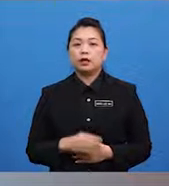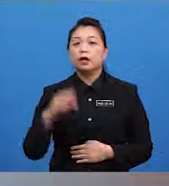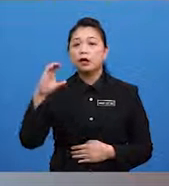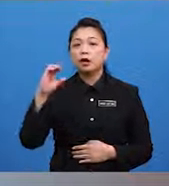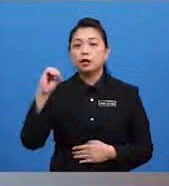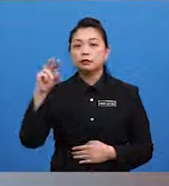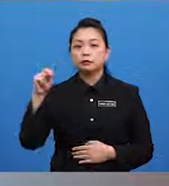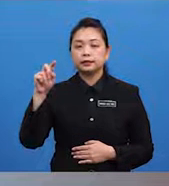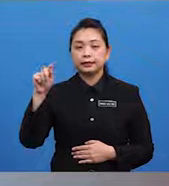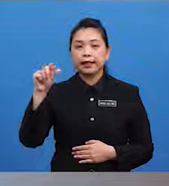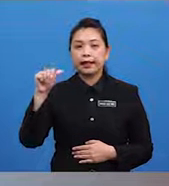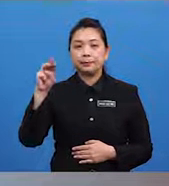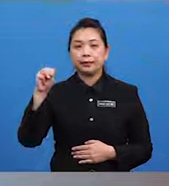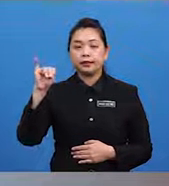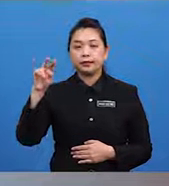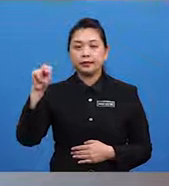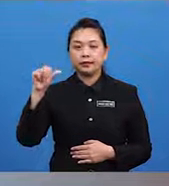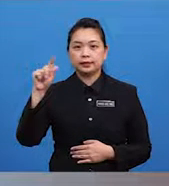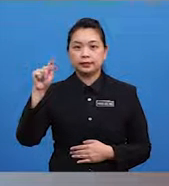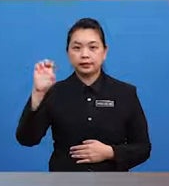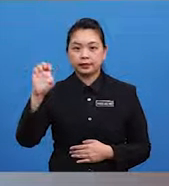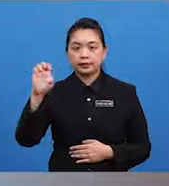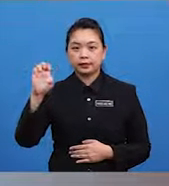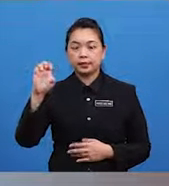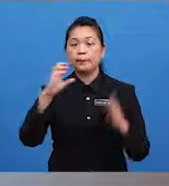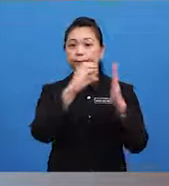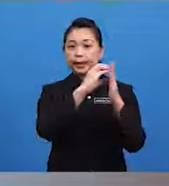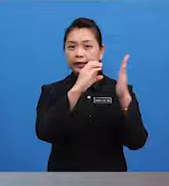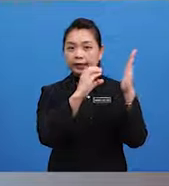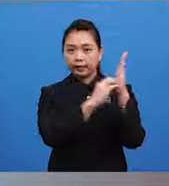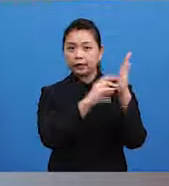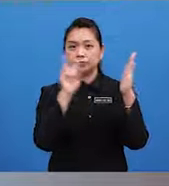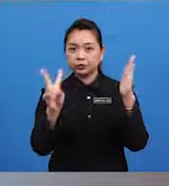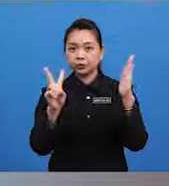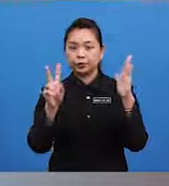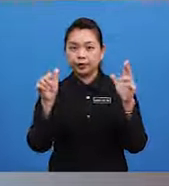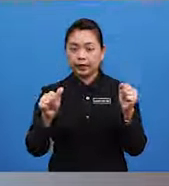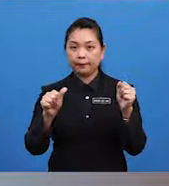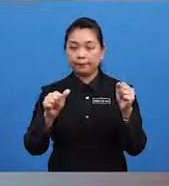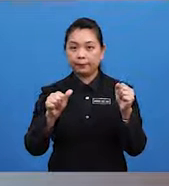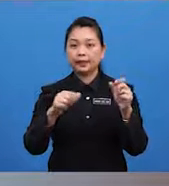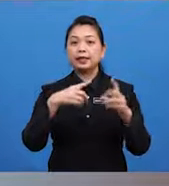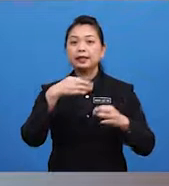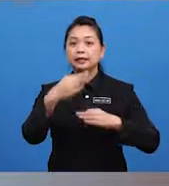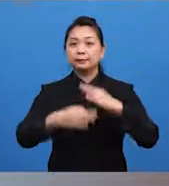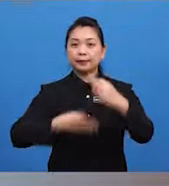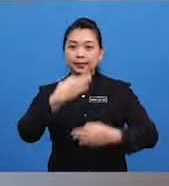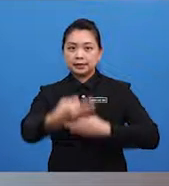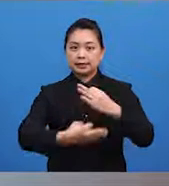Contaminate in paragraph 2 can best be replaced by A. Infect,